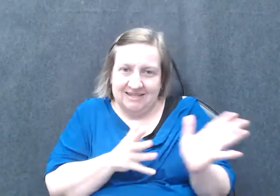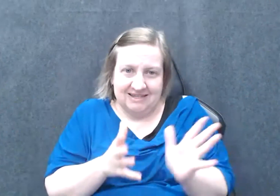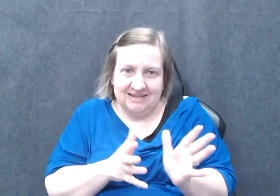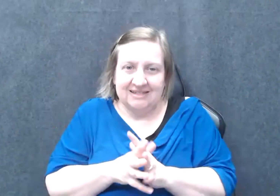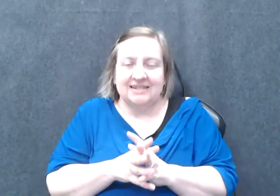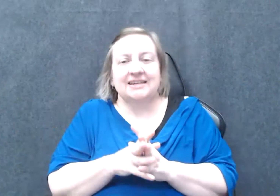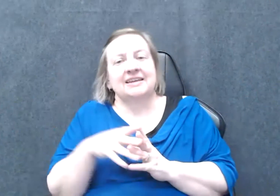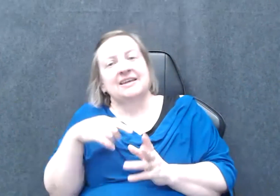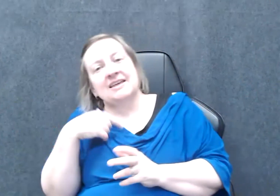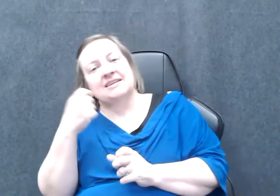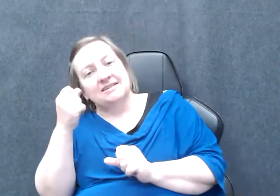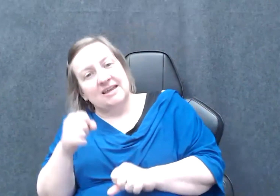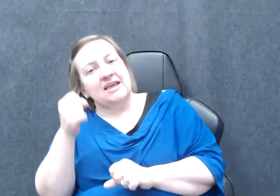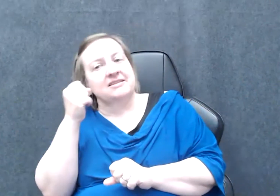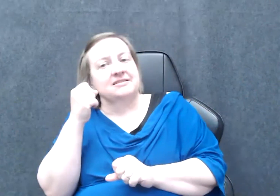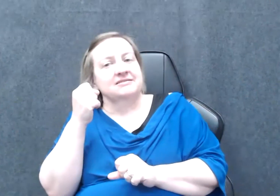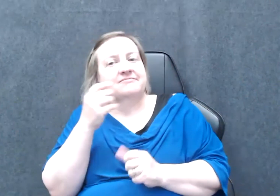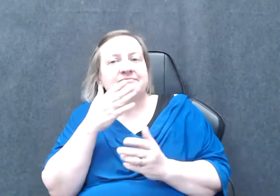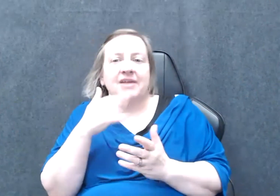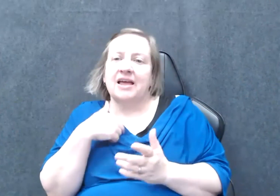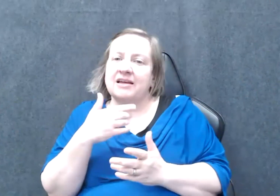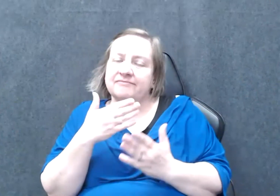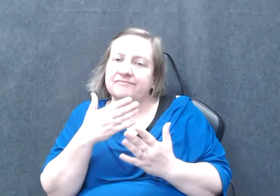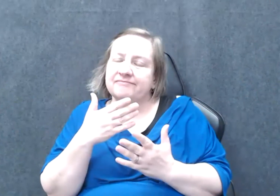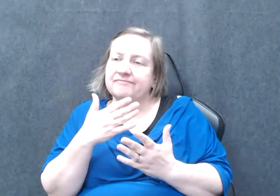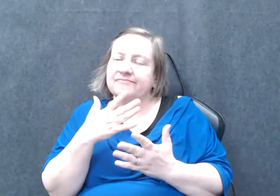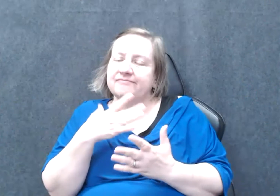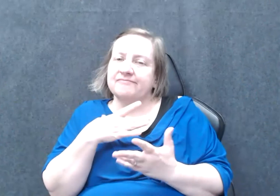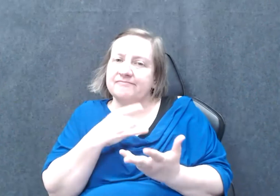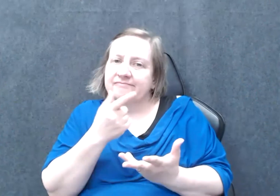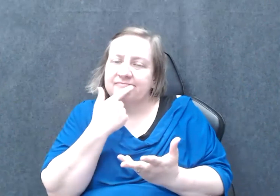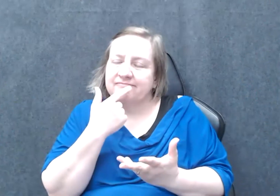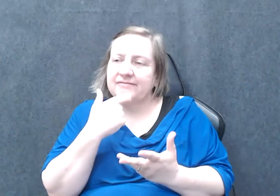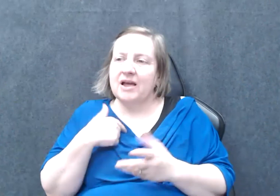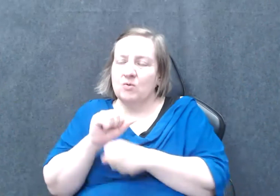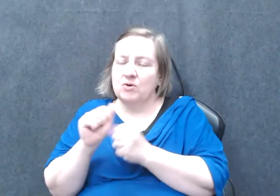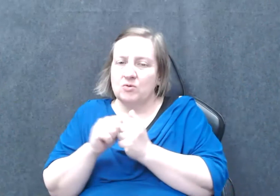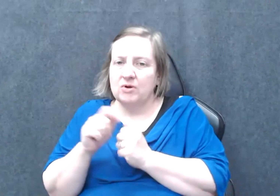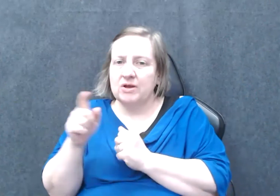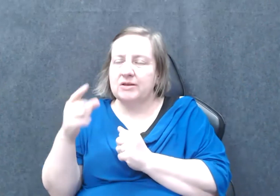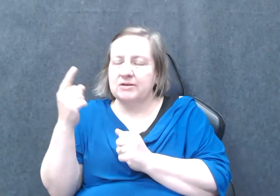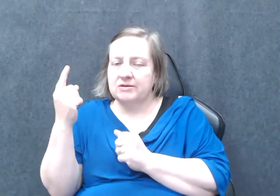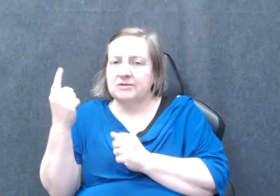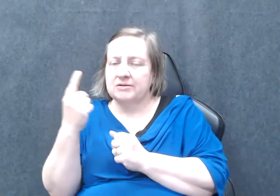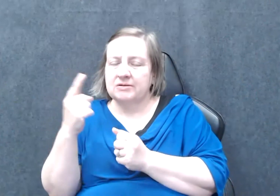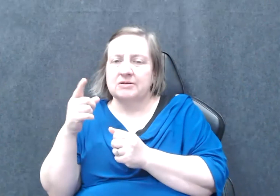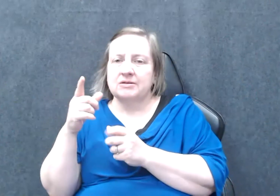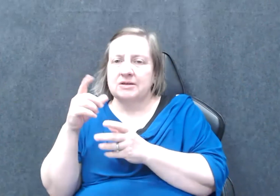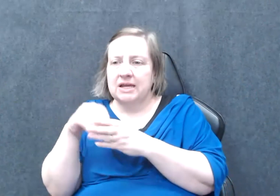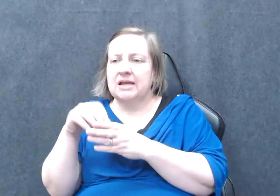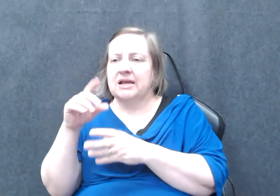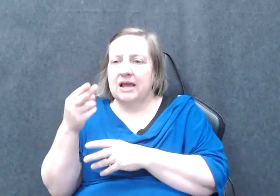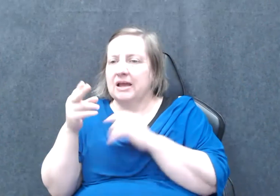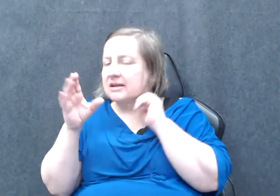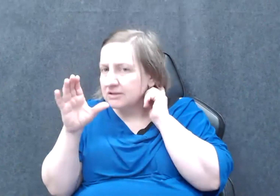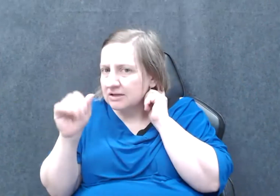about this appreciate topic. that. I can appreciate that. And I'm actually working with Dr. Chris Chen at HCA on Advanced Directives Repository right now and reaching out